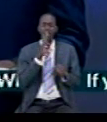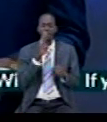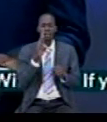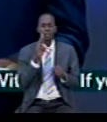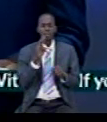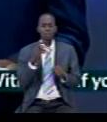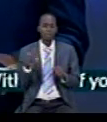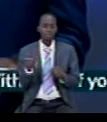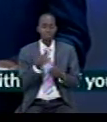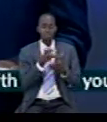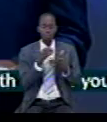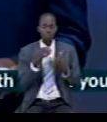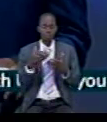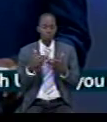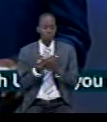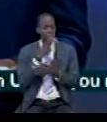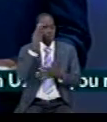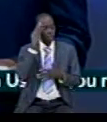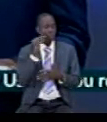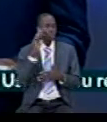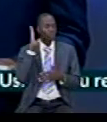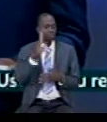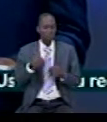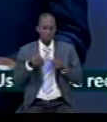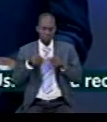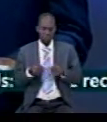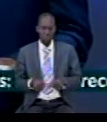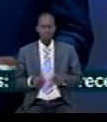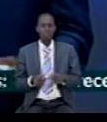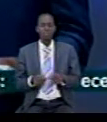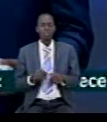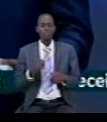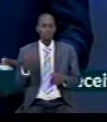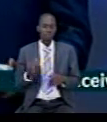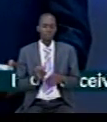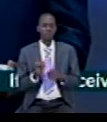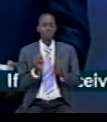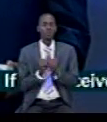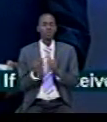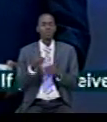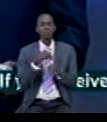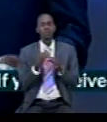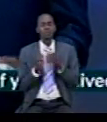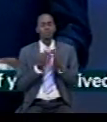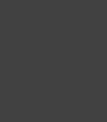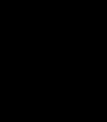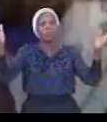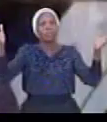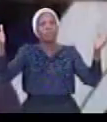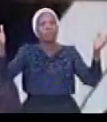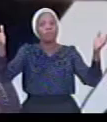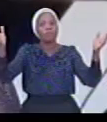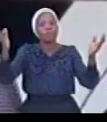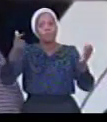remain permanent in the mighty name of Jesus. Those who have testified.